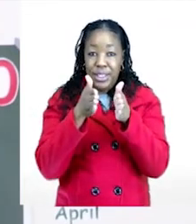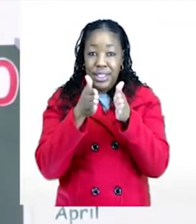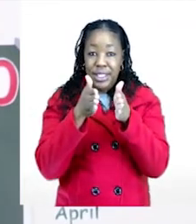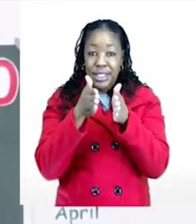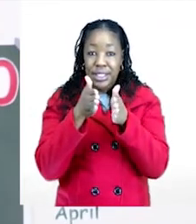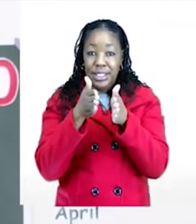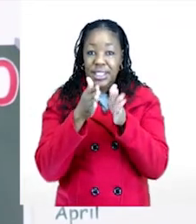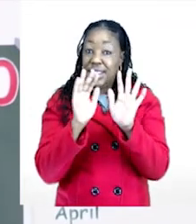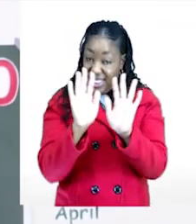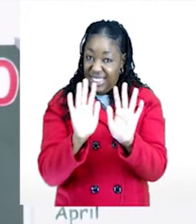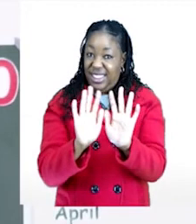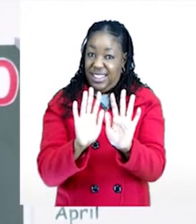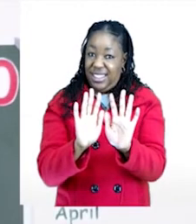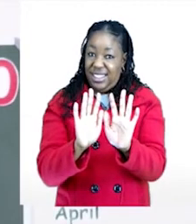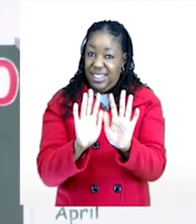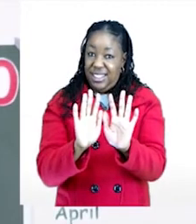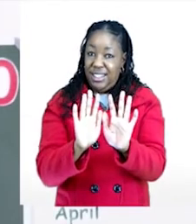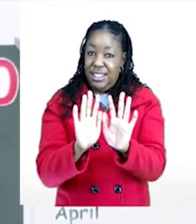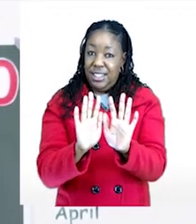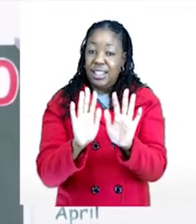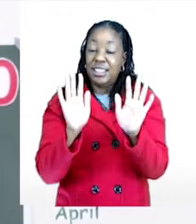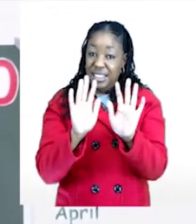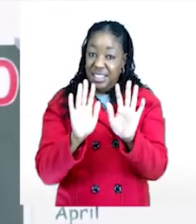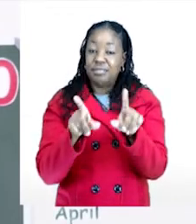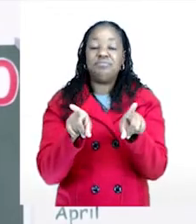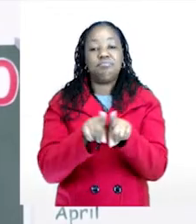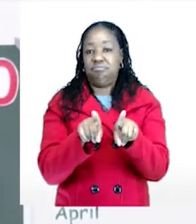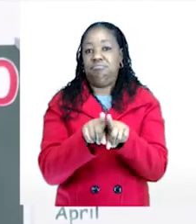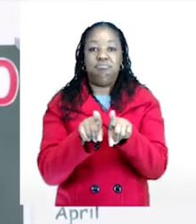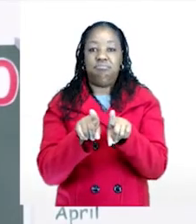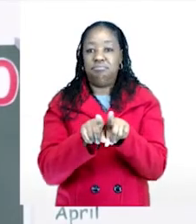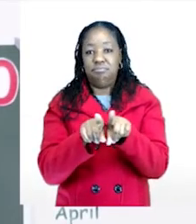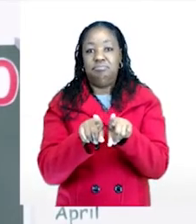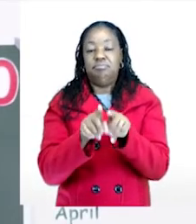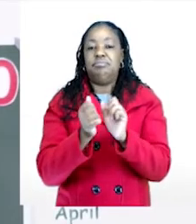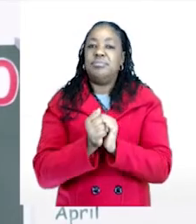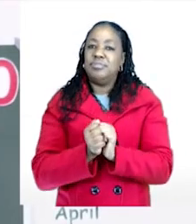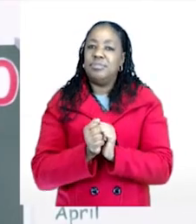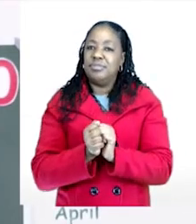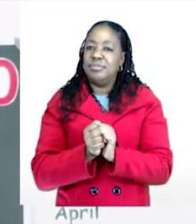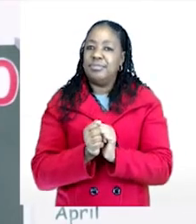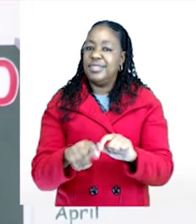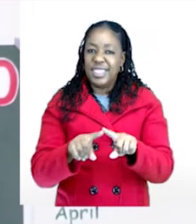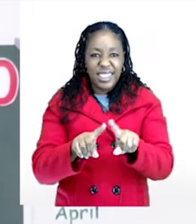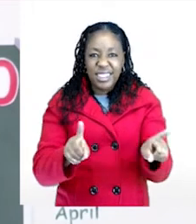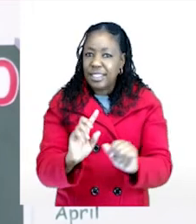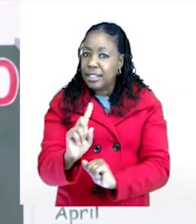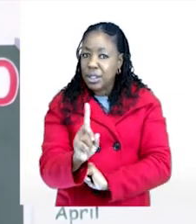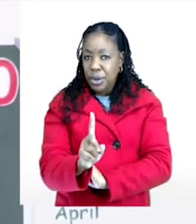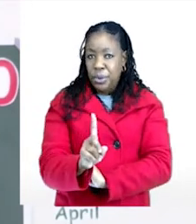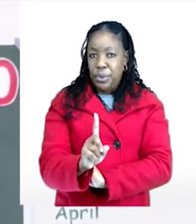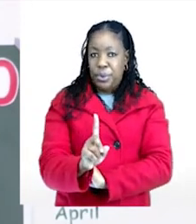the buckets is exactly the same. Now let's look again at